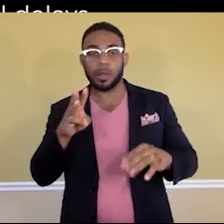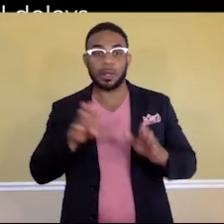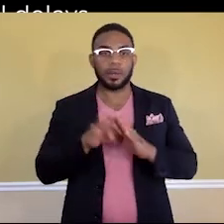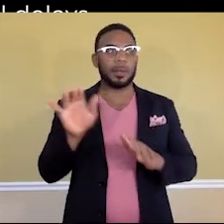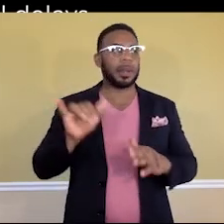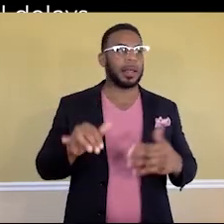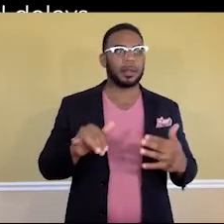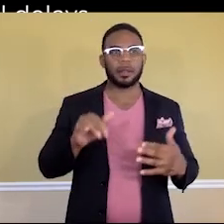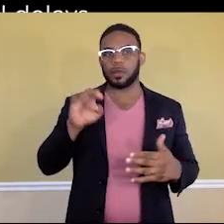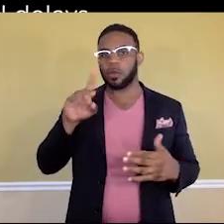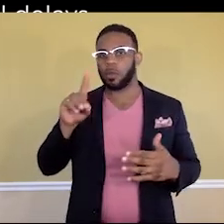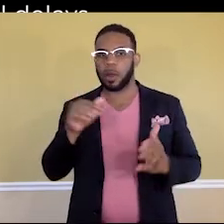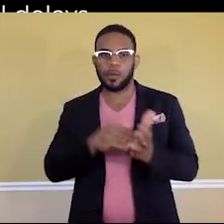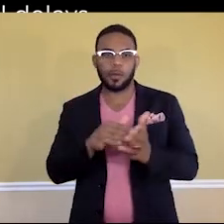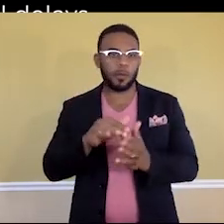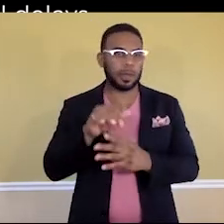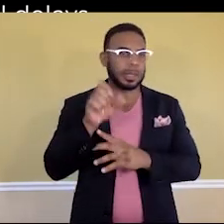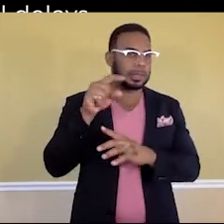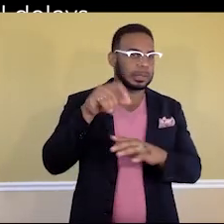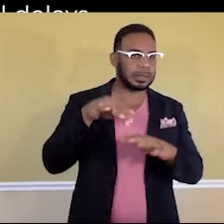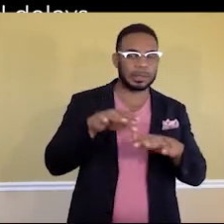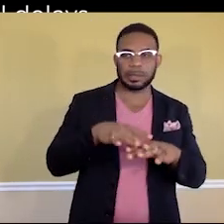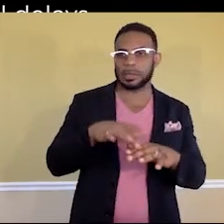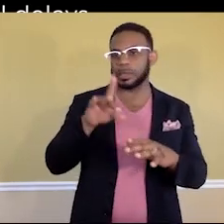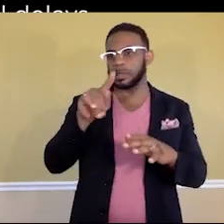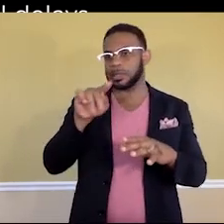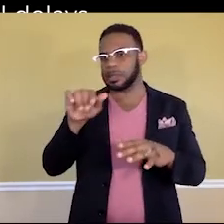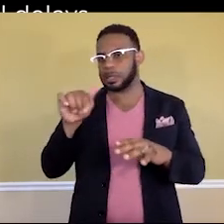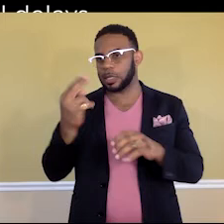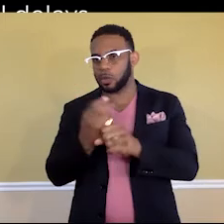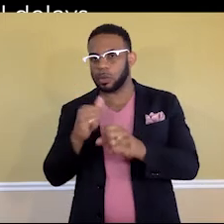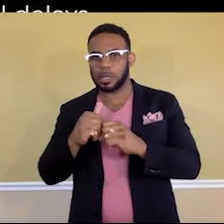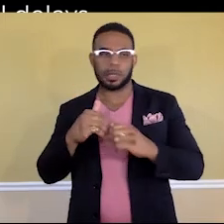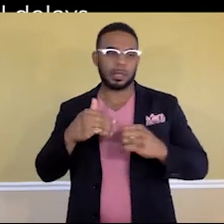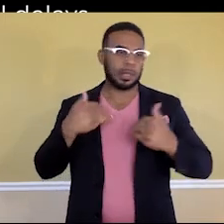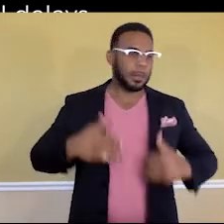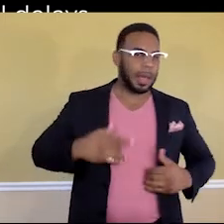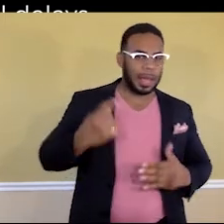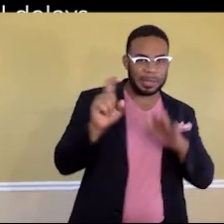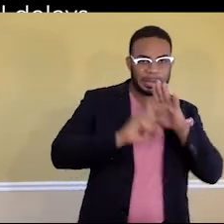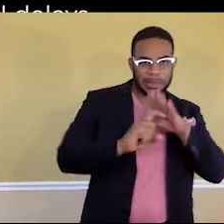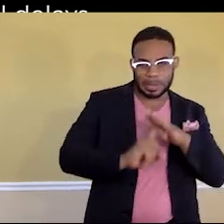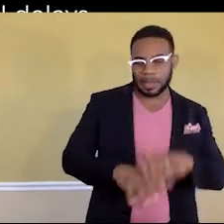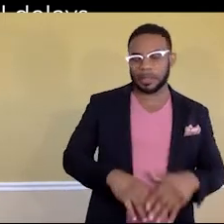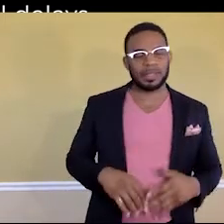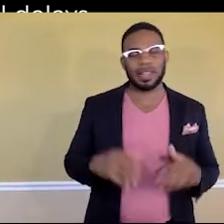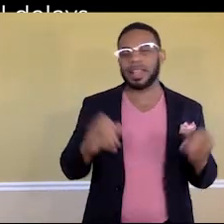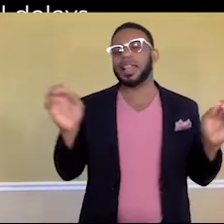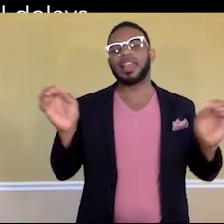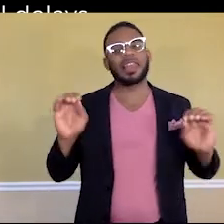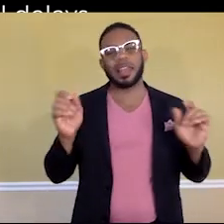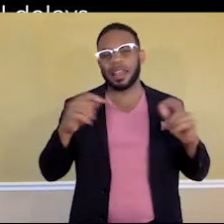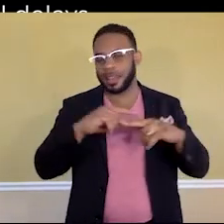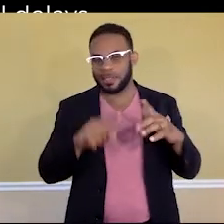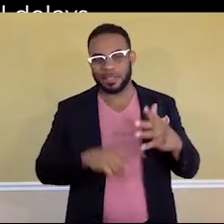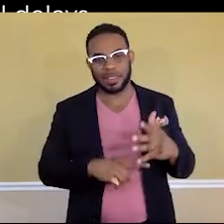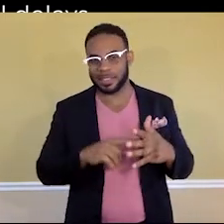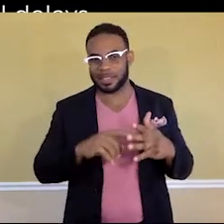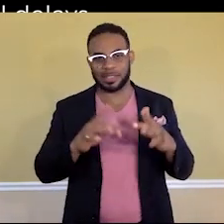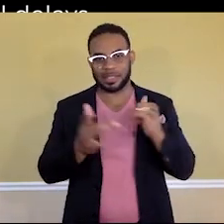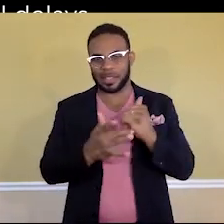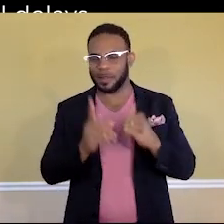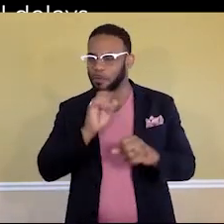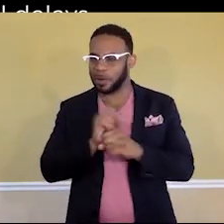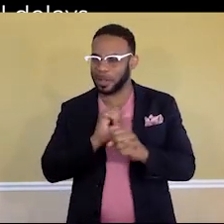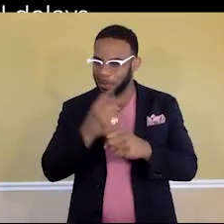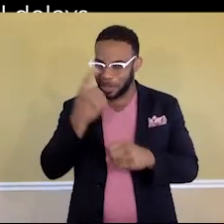like radio frequency sensors, like the TSA uses in the body scanners, none of these technologies were